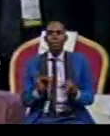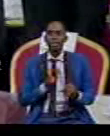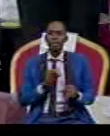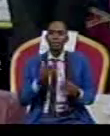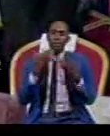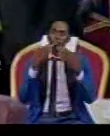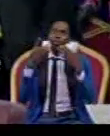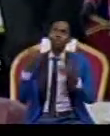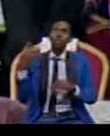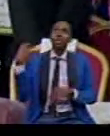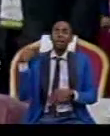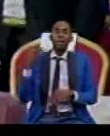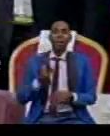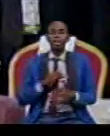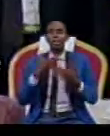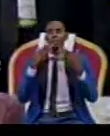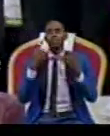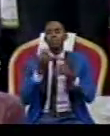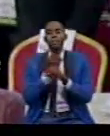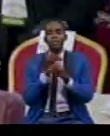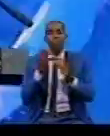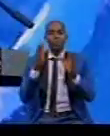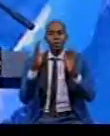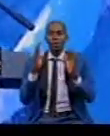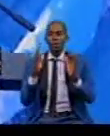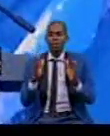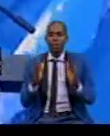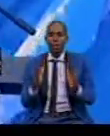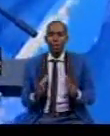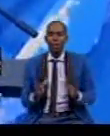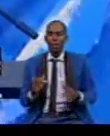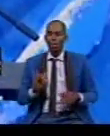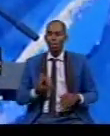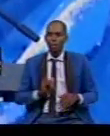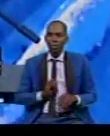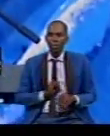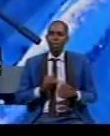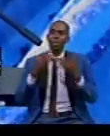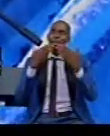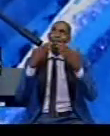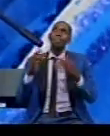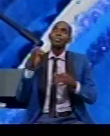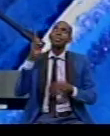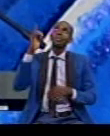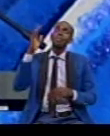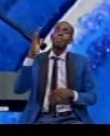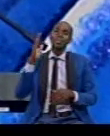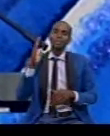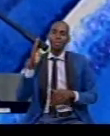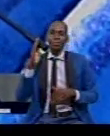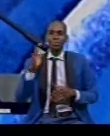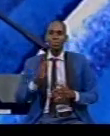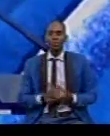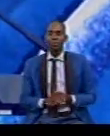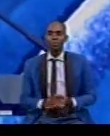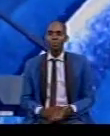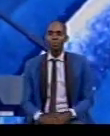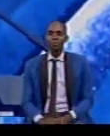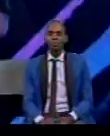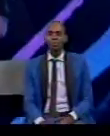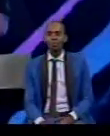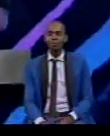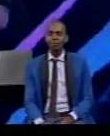The noise that had been in your brain, in your mind, in your head, the moment we say the final amen,